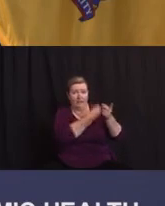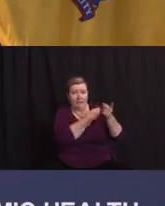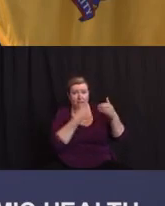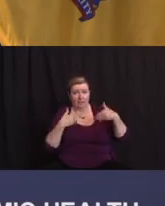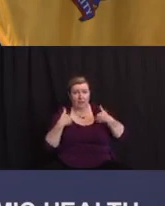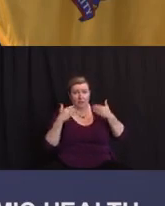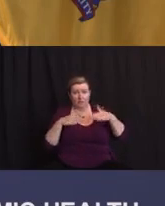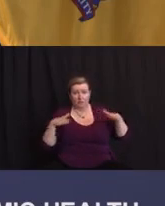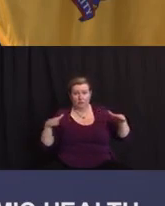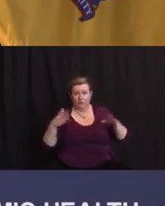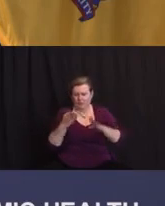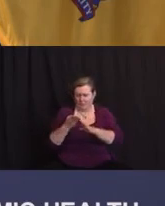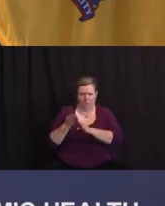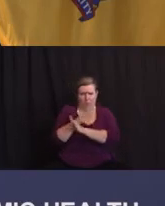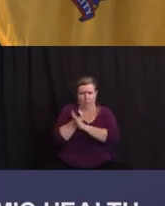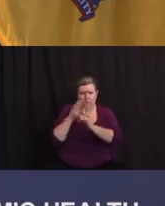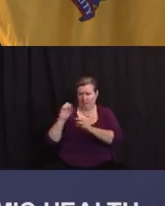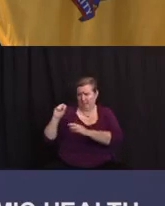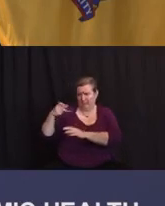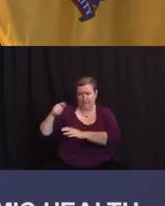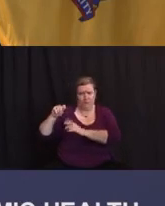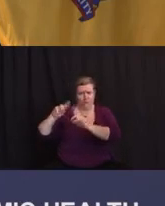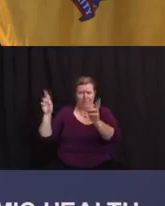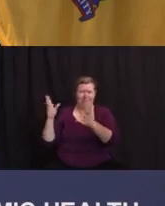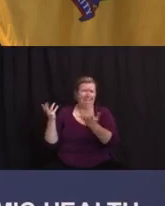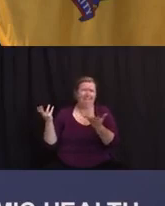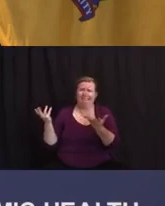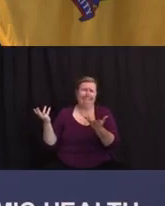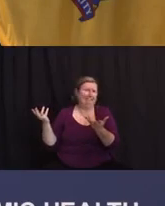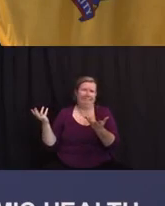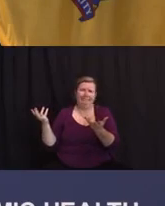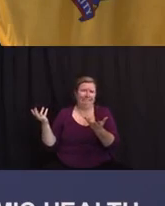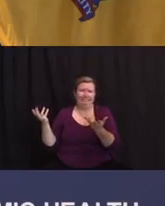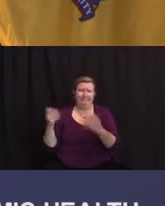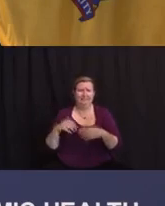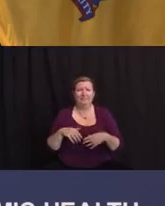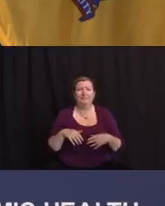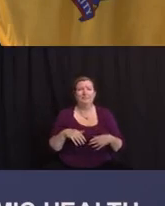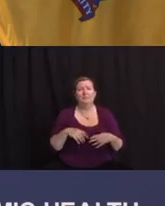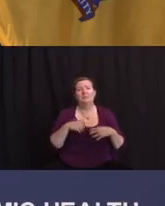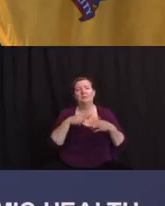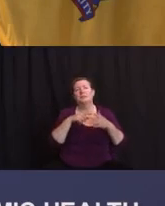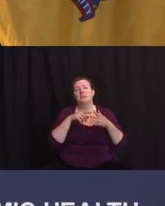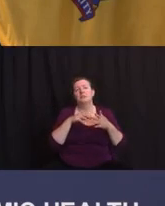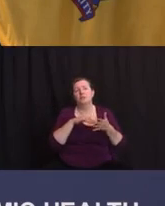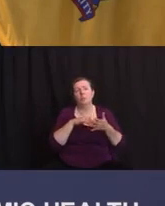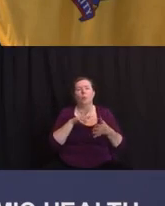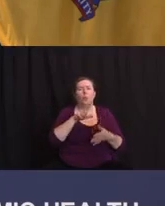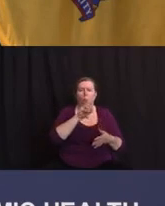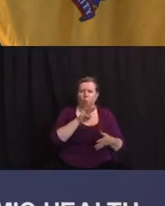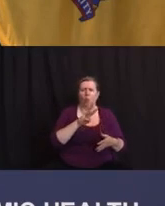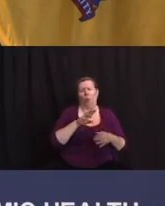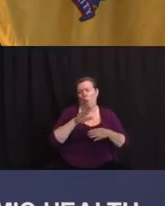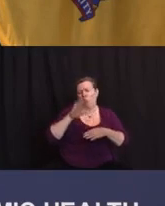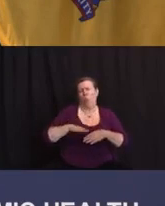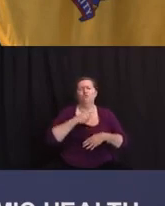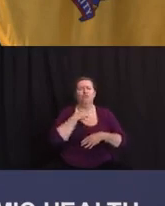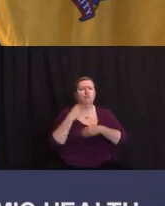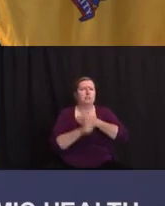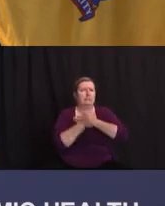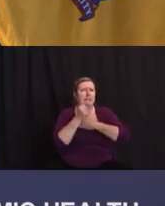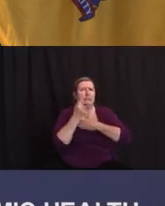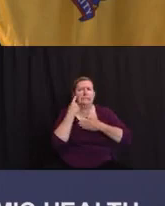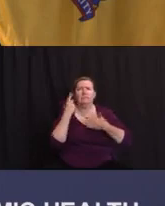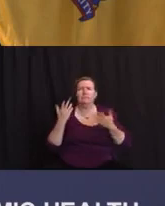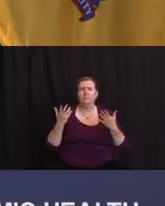We do know that some studies suggest that kids are at very low risk for COVID, but again, based on your statistics, Commissioner, there is